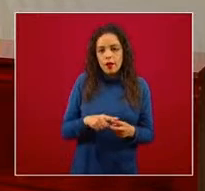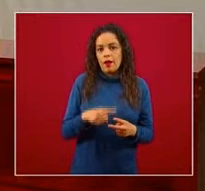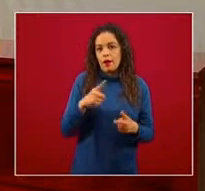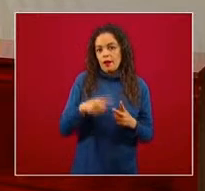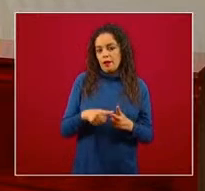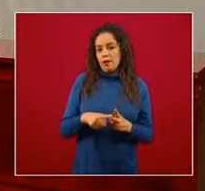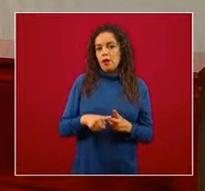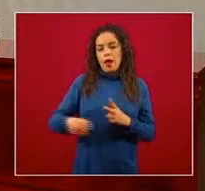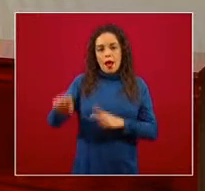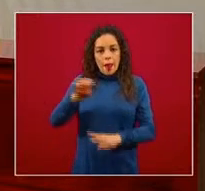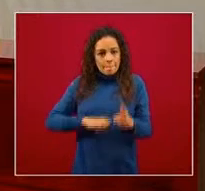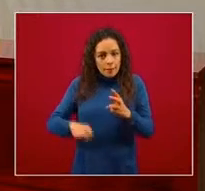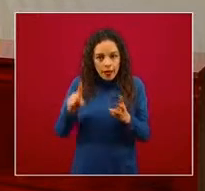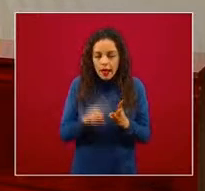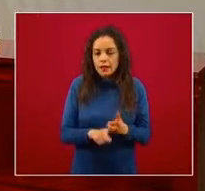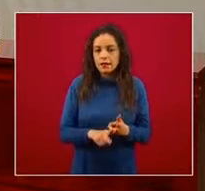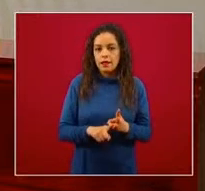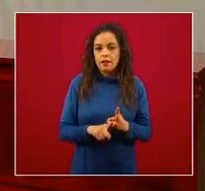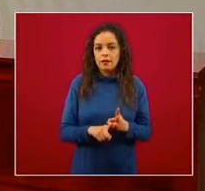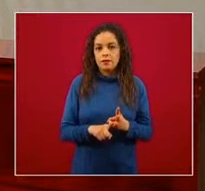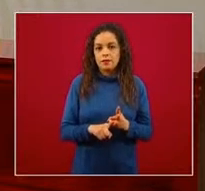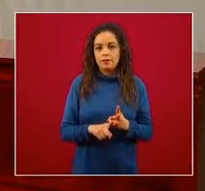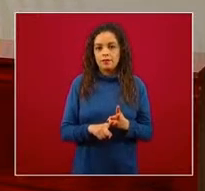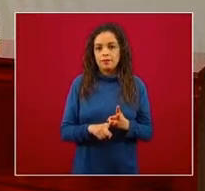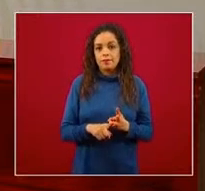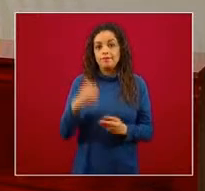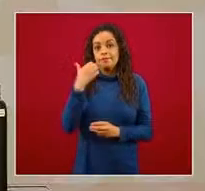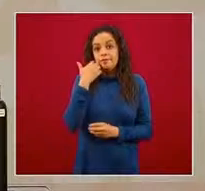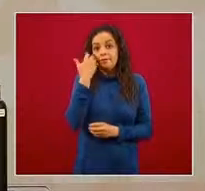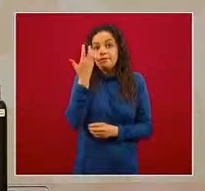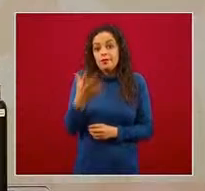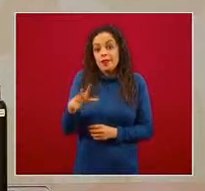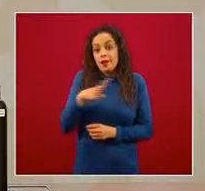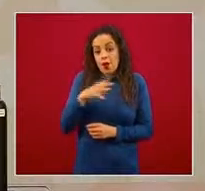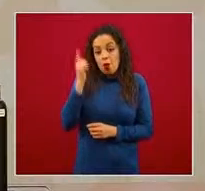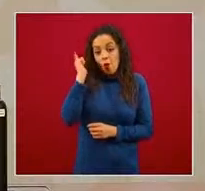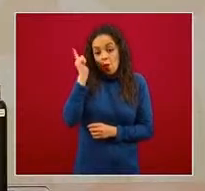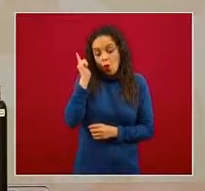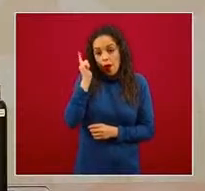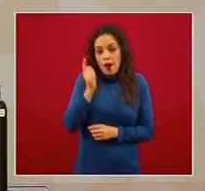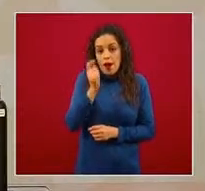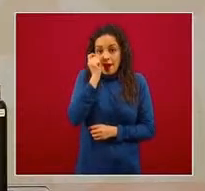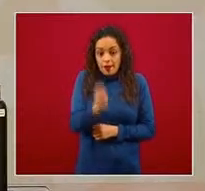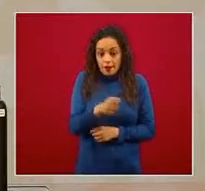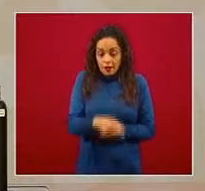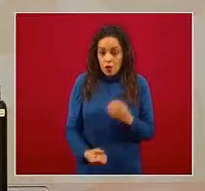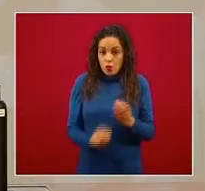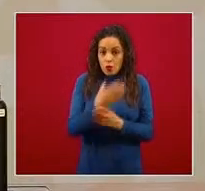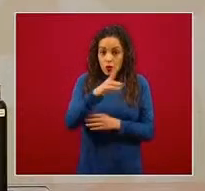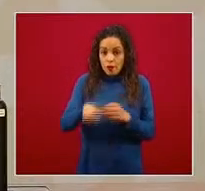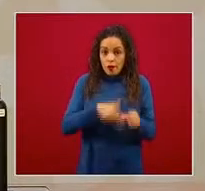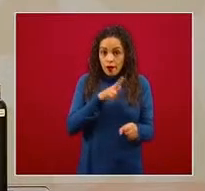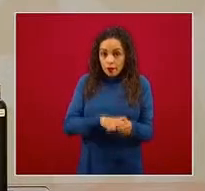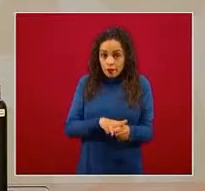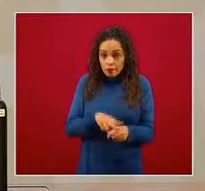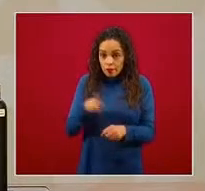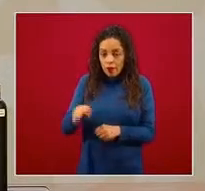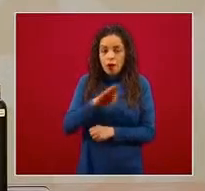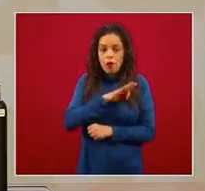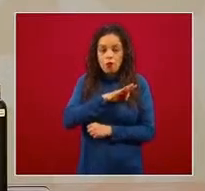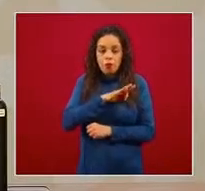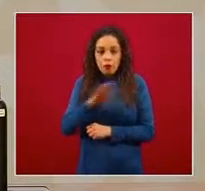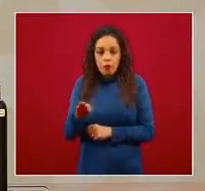the companies, we would all like to have a diagnosis tool that during the new normal